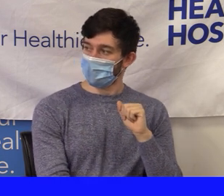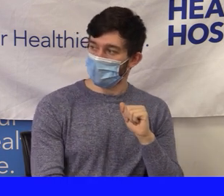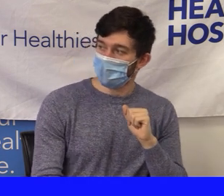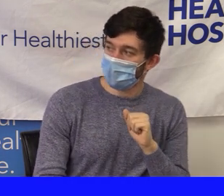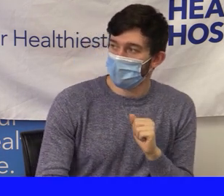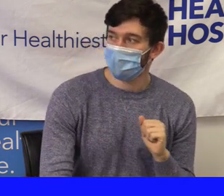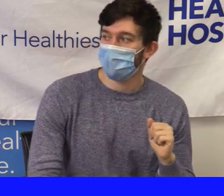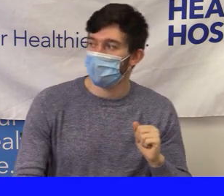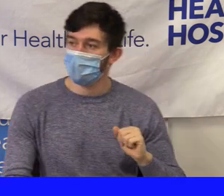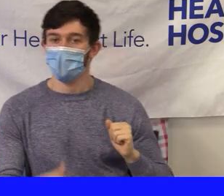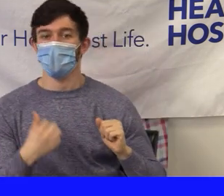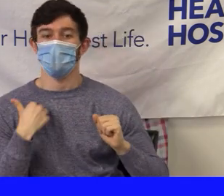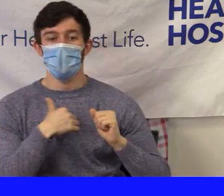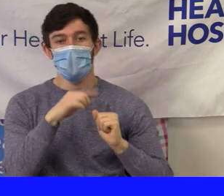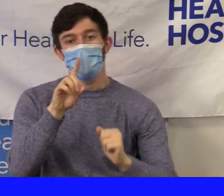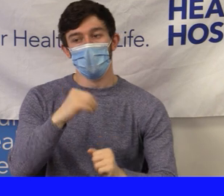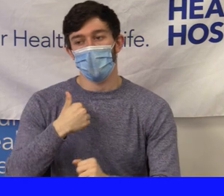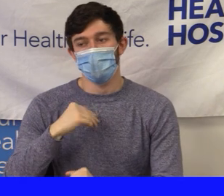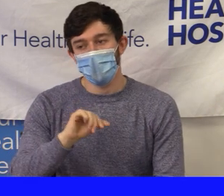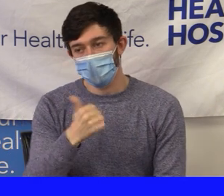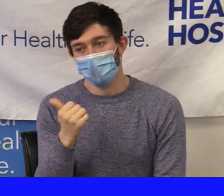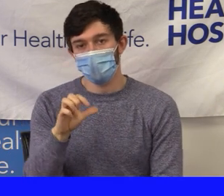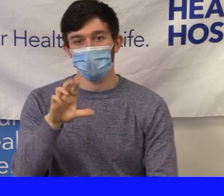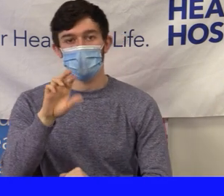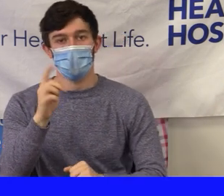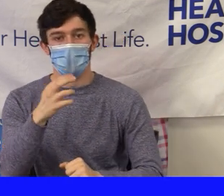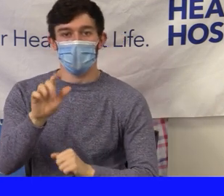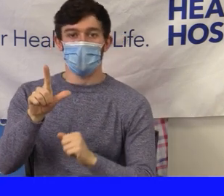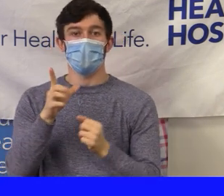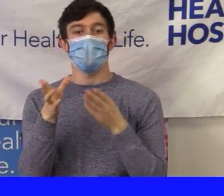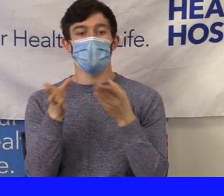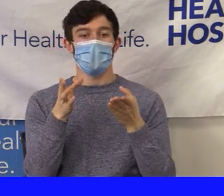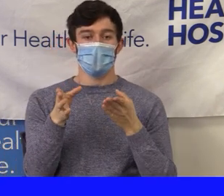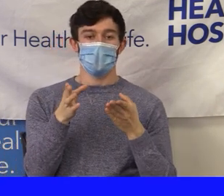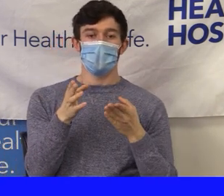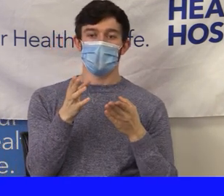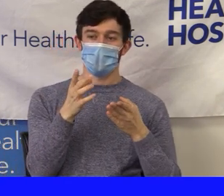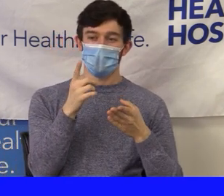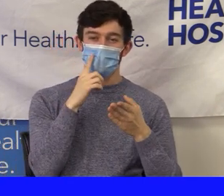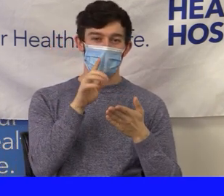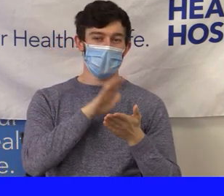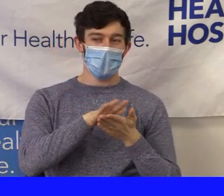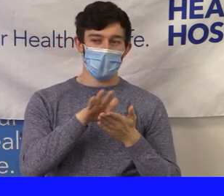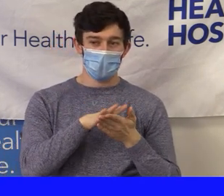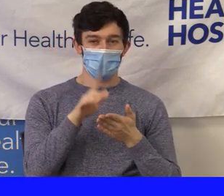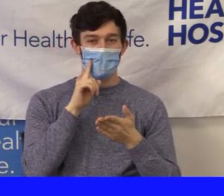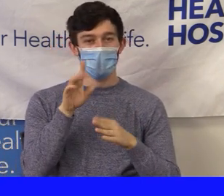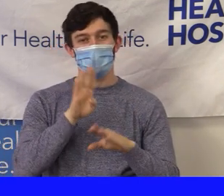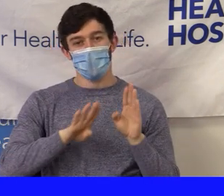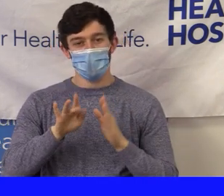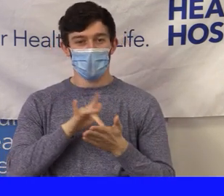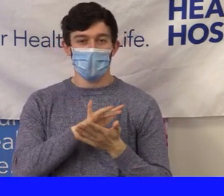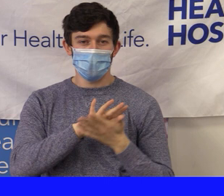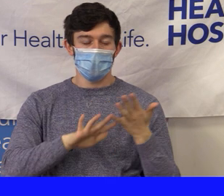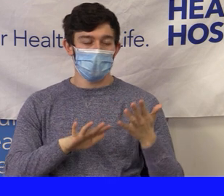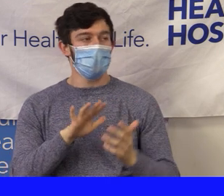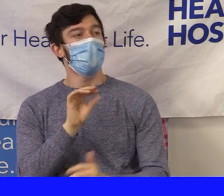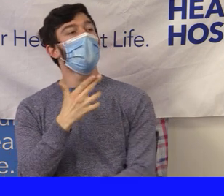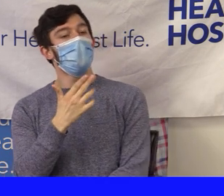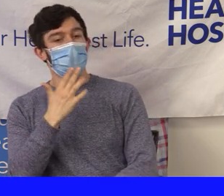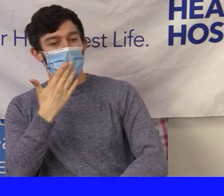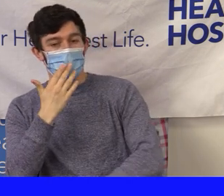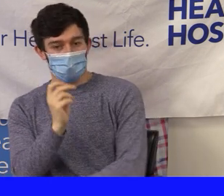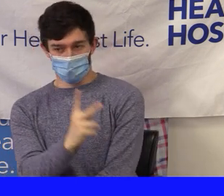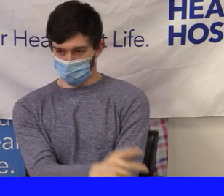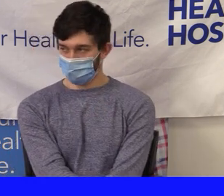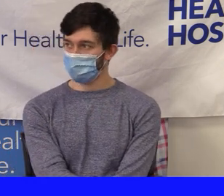We do have other Kratho contracts, one for Central Sterile, one for Biomed. Okay. Yeah. Thank you. Yeah. Yeah.